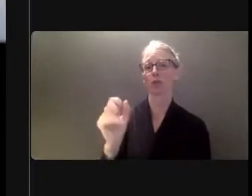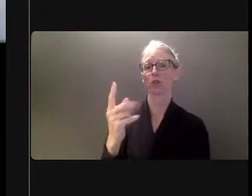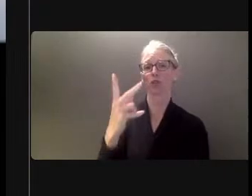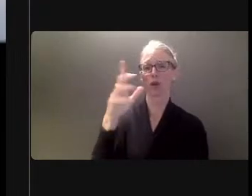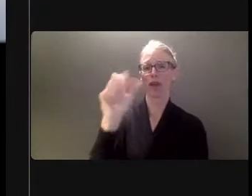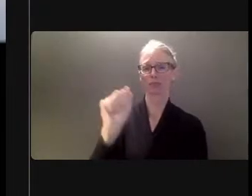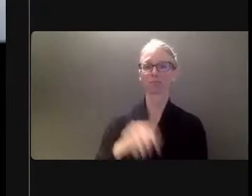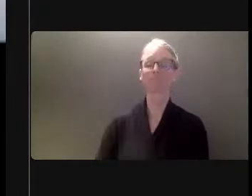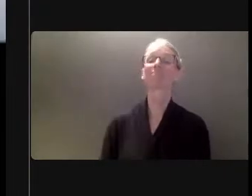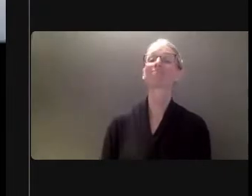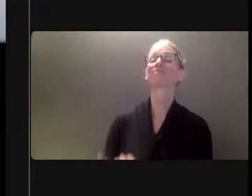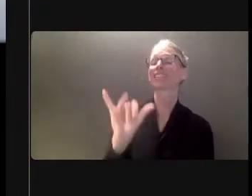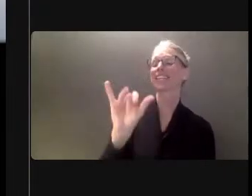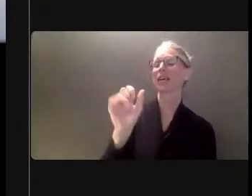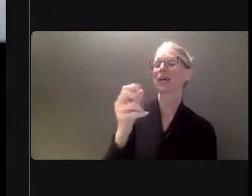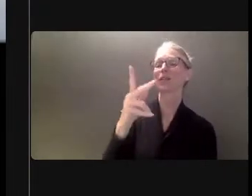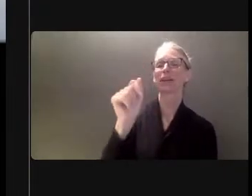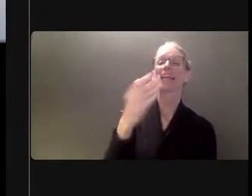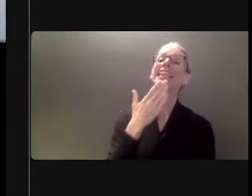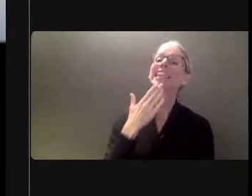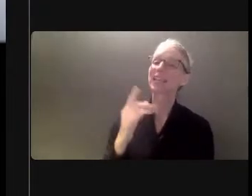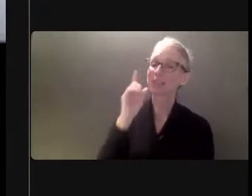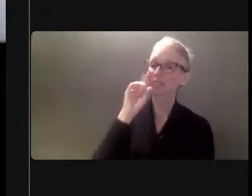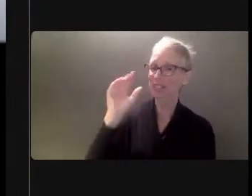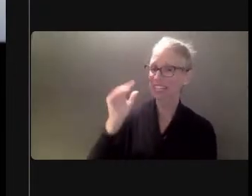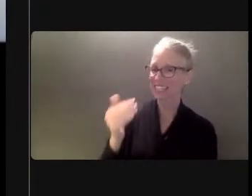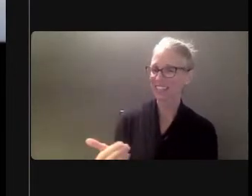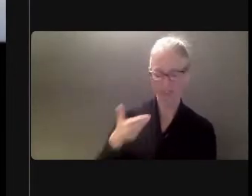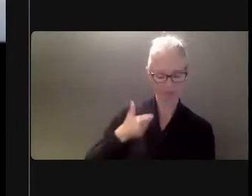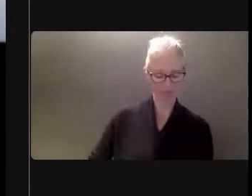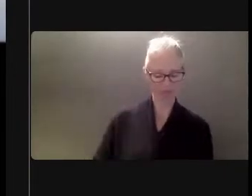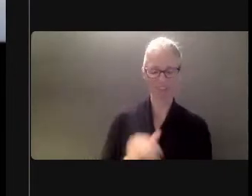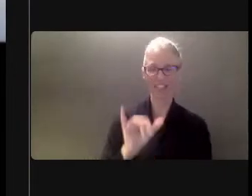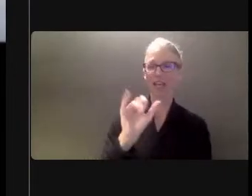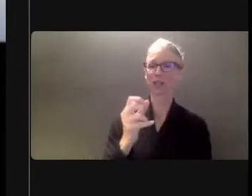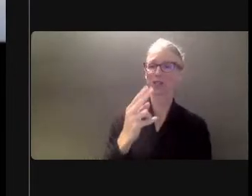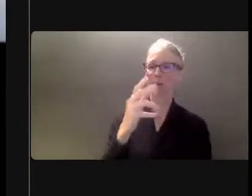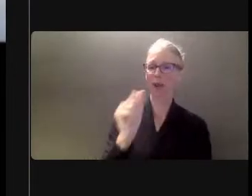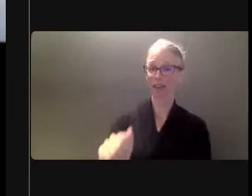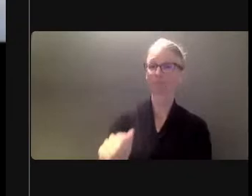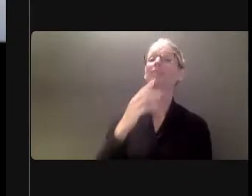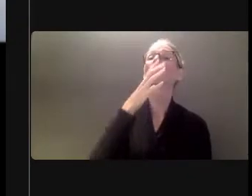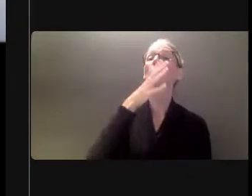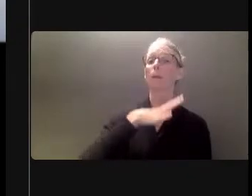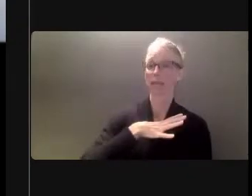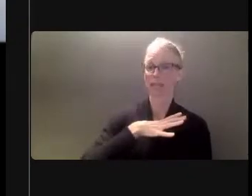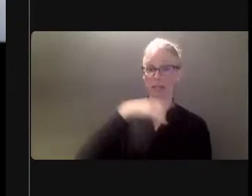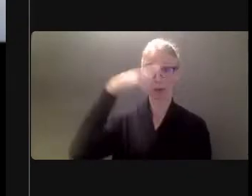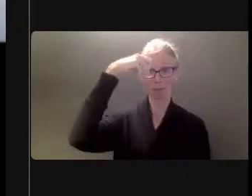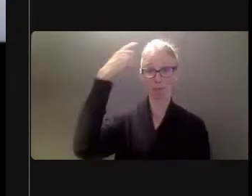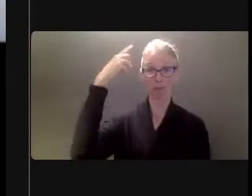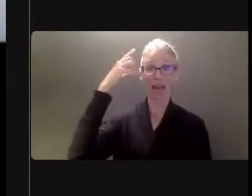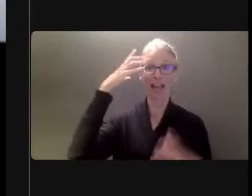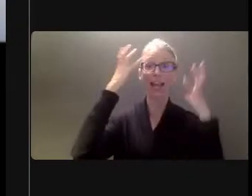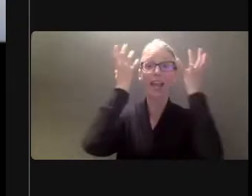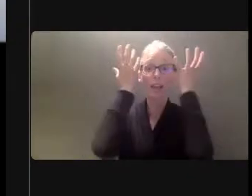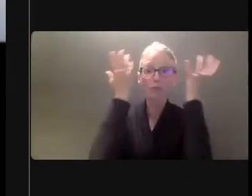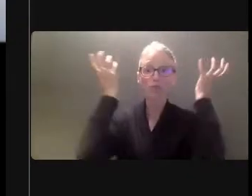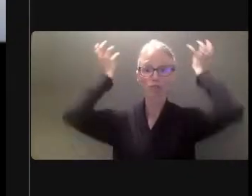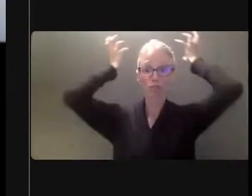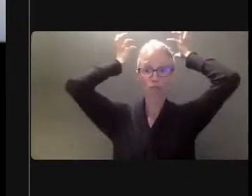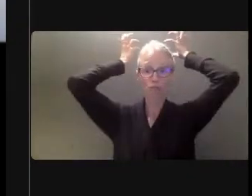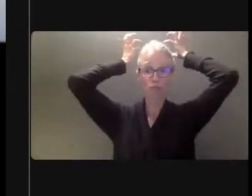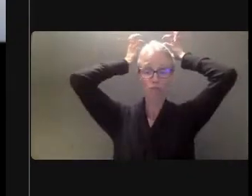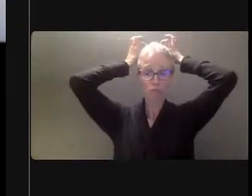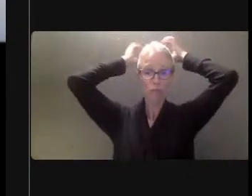Thanks, Allison, for the introduction. My name's Yashoda. I'm a woman with black hair, with my hair tied up in a braid, and I